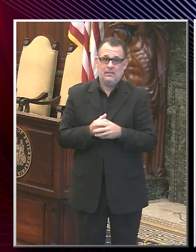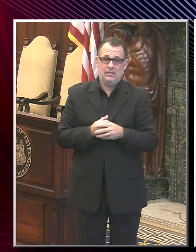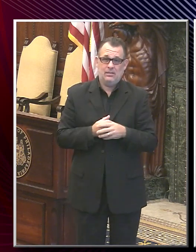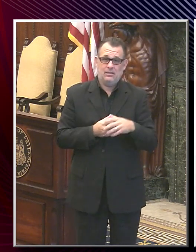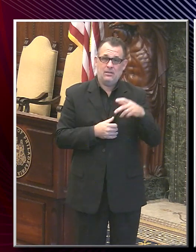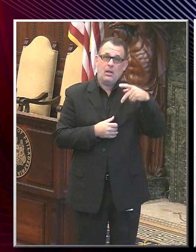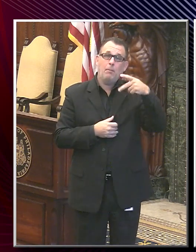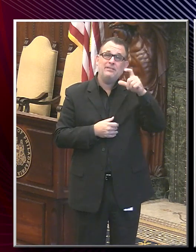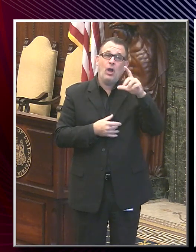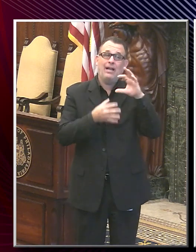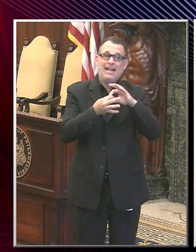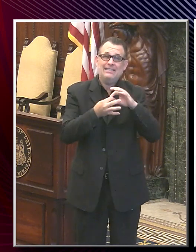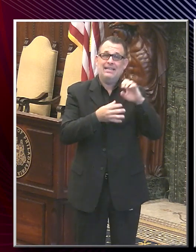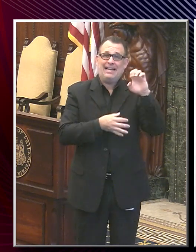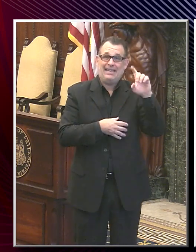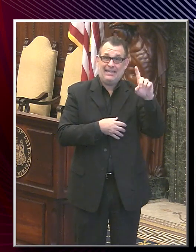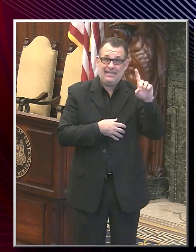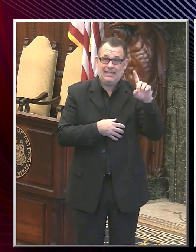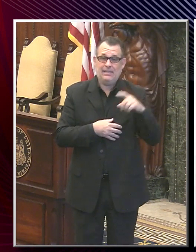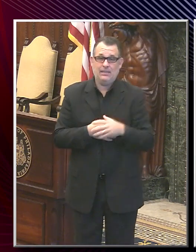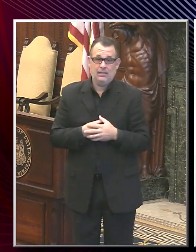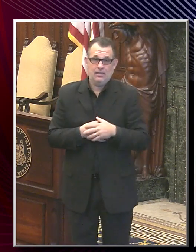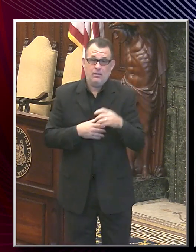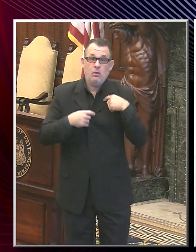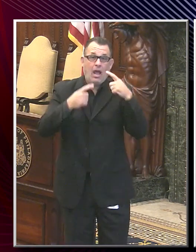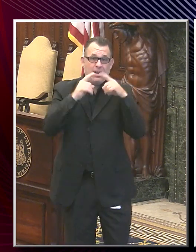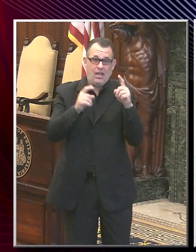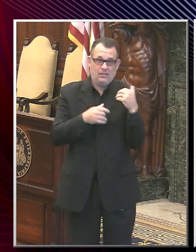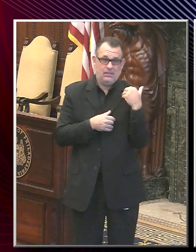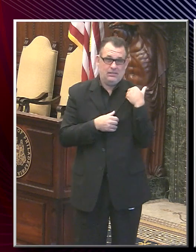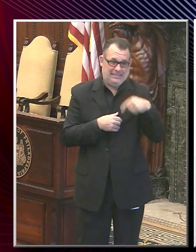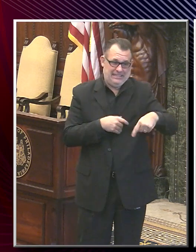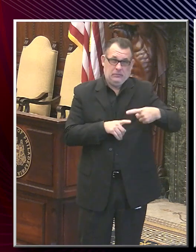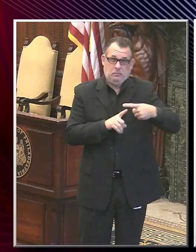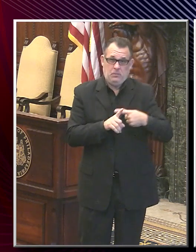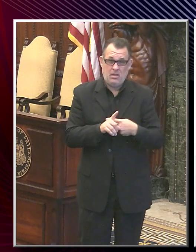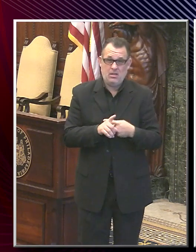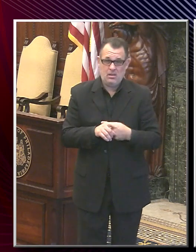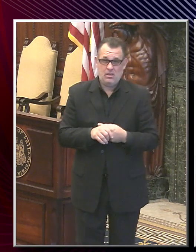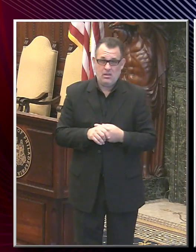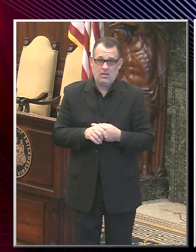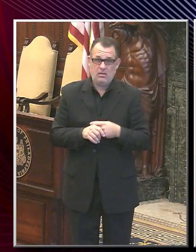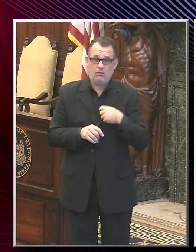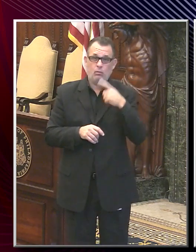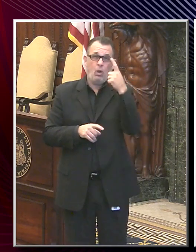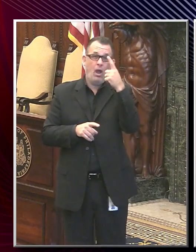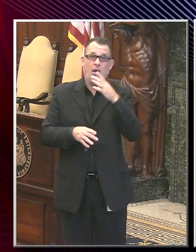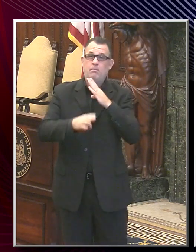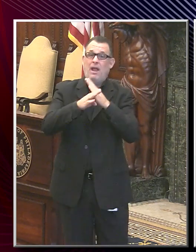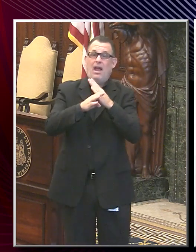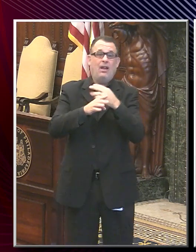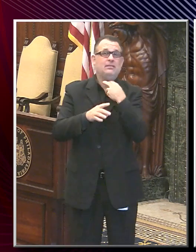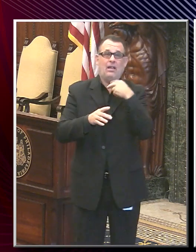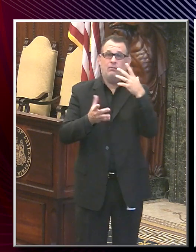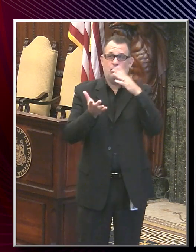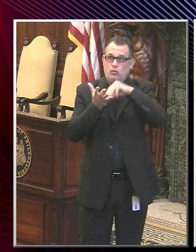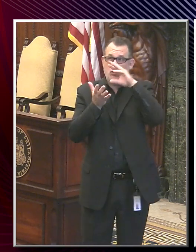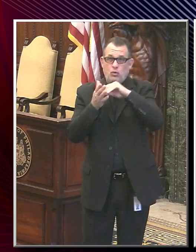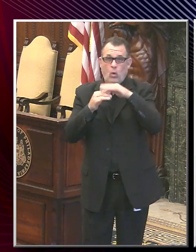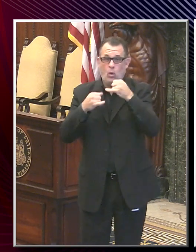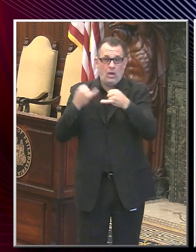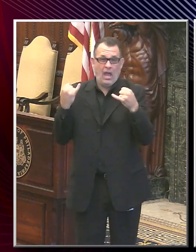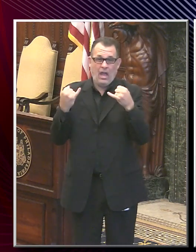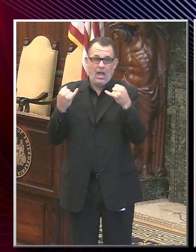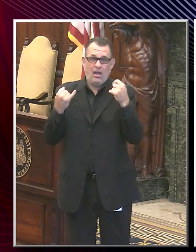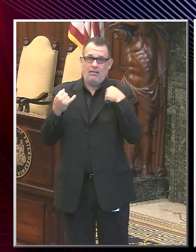a free in-home internet access program to address one of the biggest barriers to online learning. In addition, we know that families